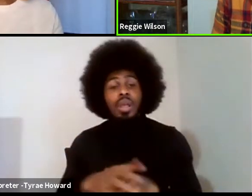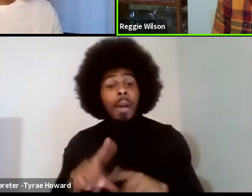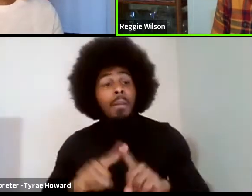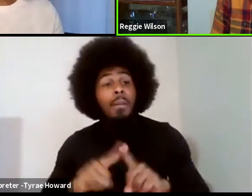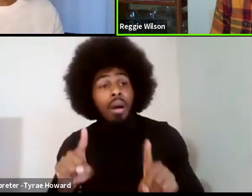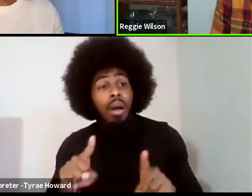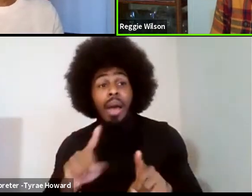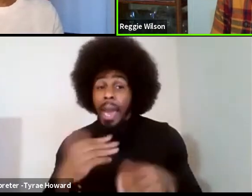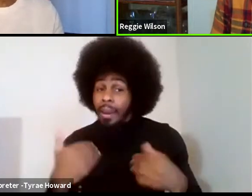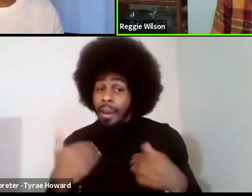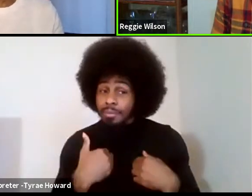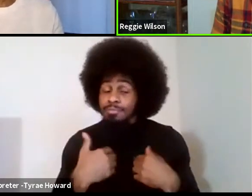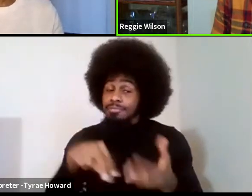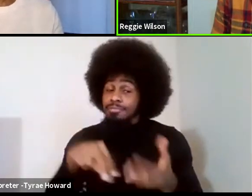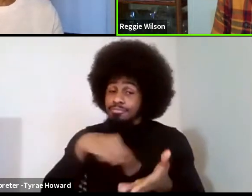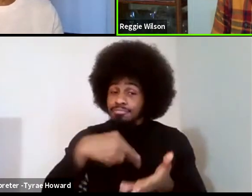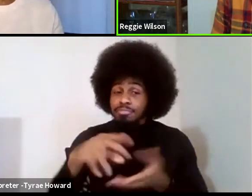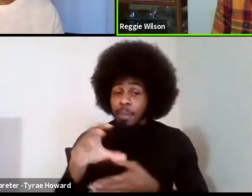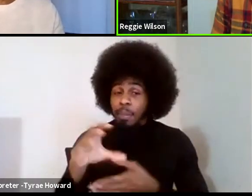company.